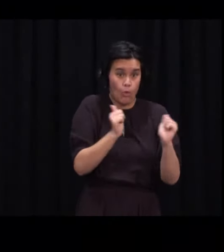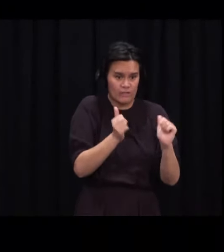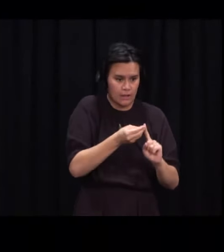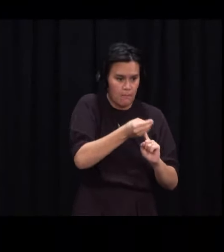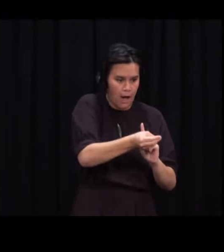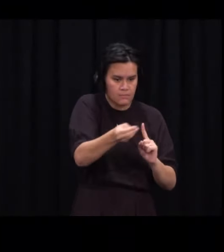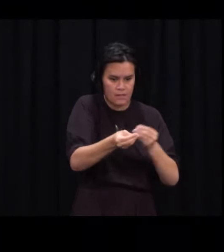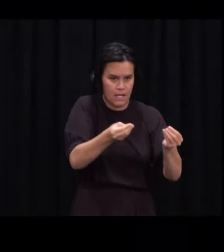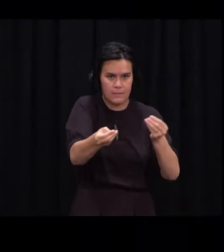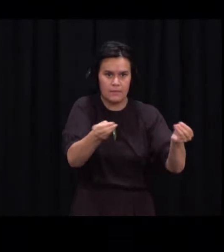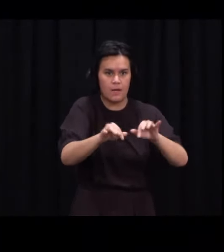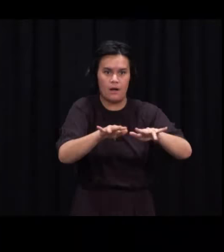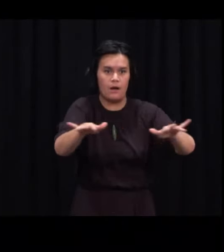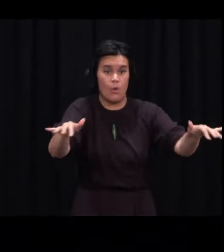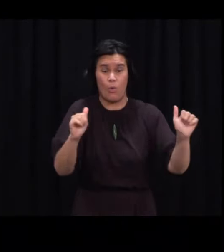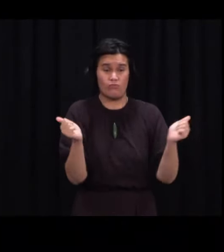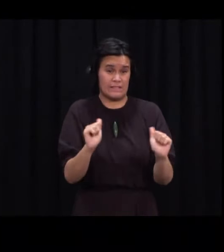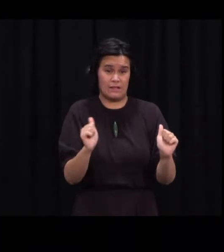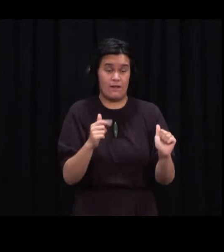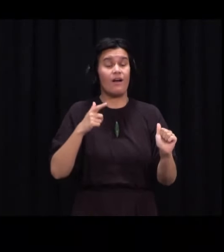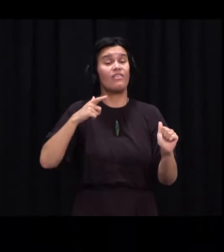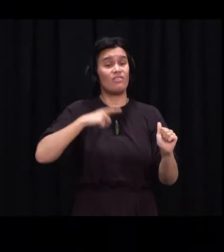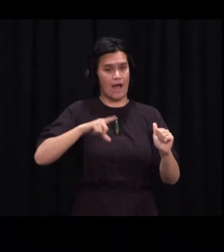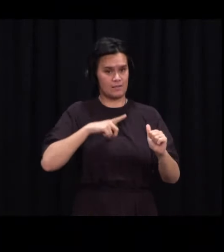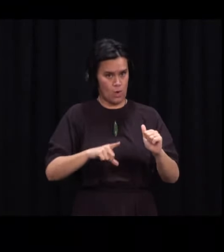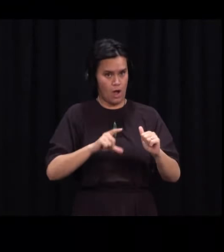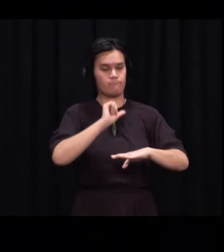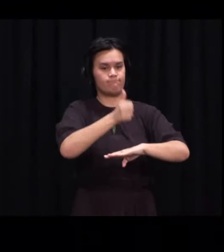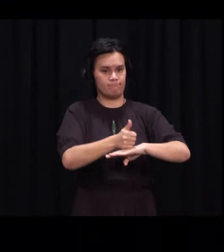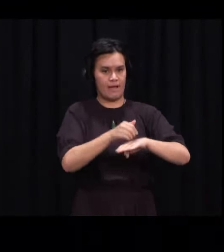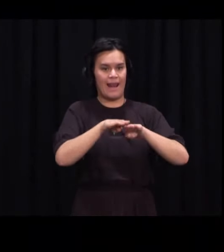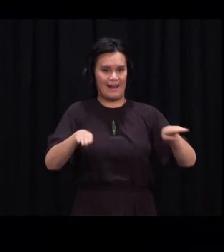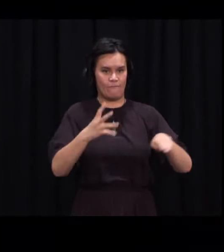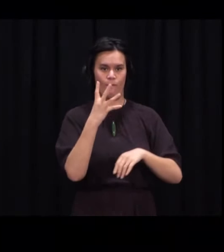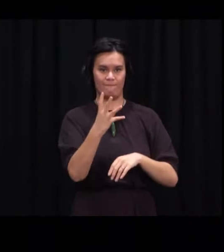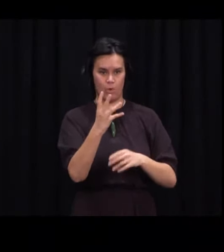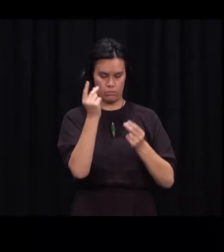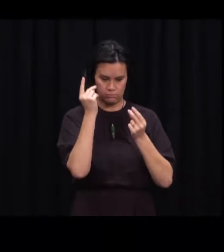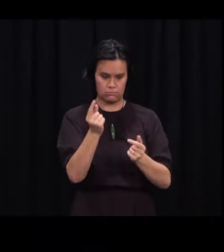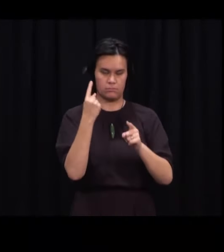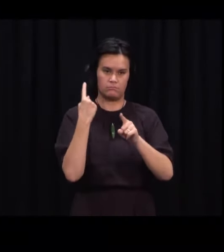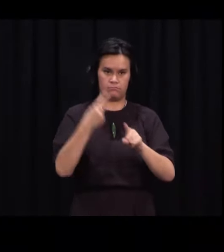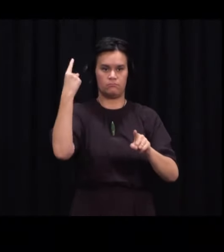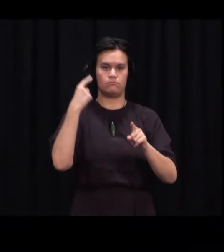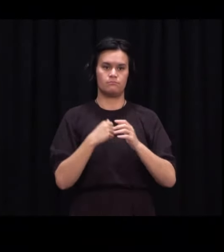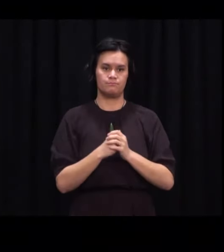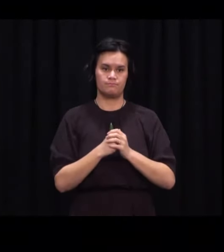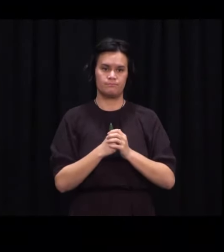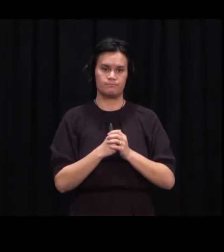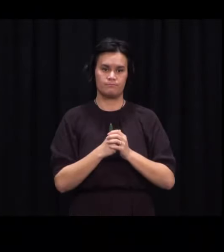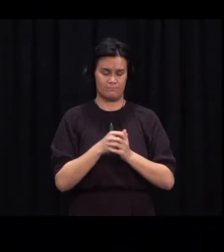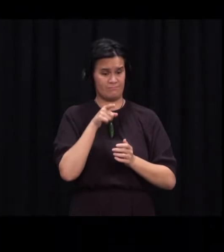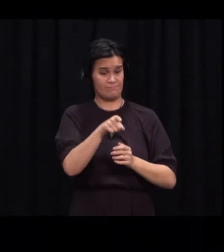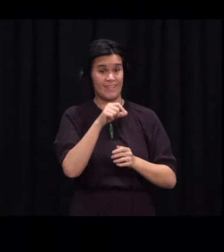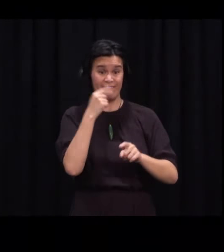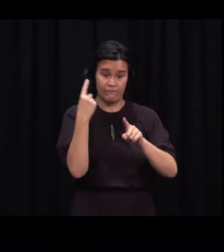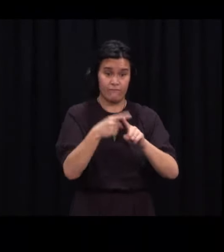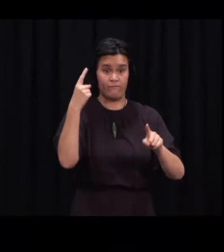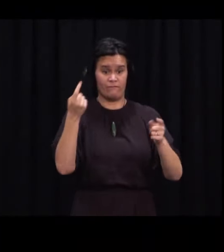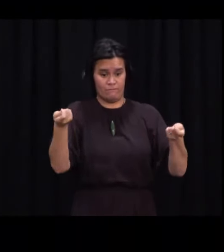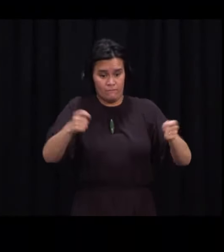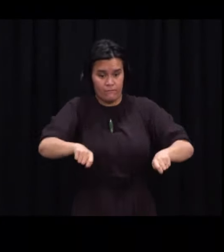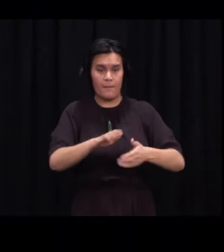and the immediate move to level 4, initially to understand the breadth of the outbreak, and then to get it under control, was the right move and has